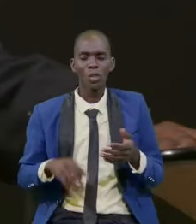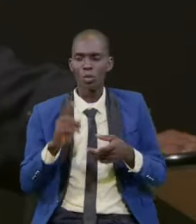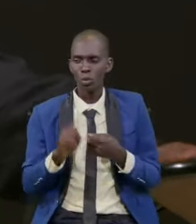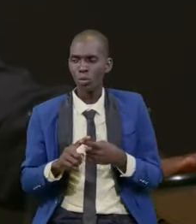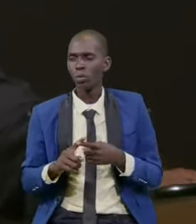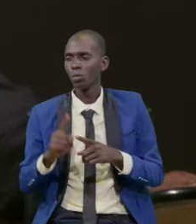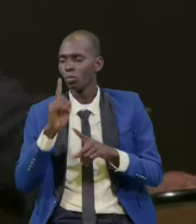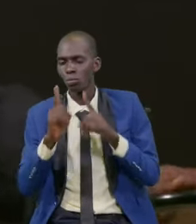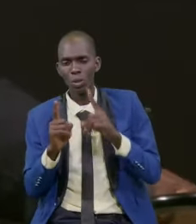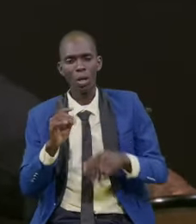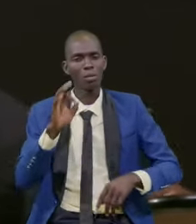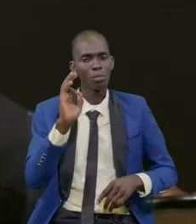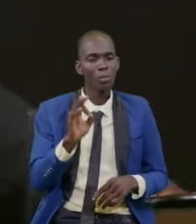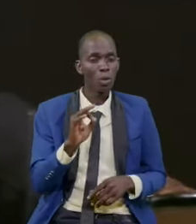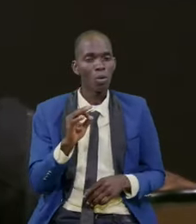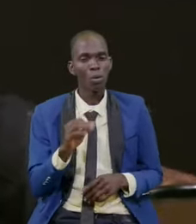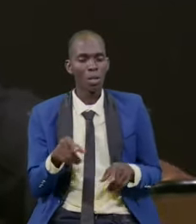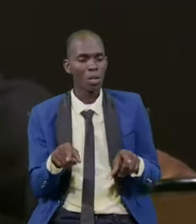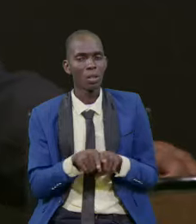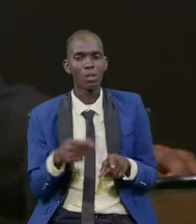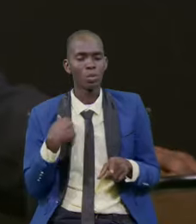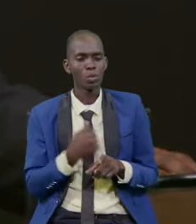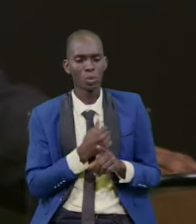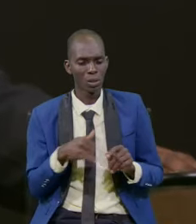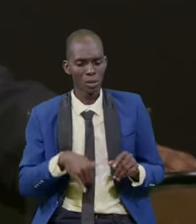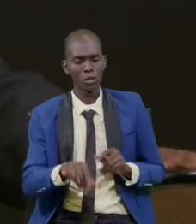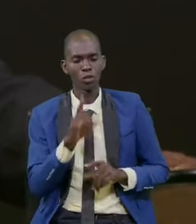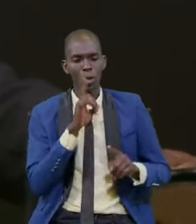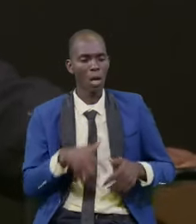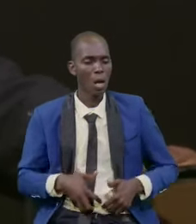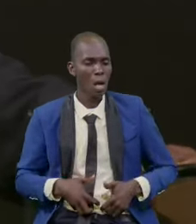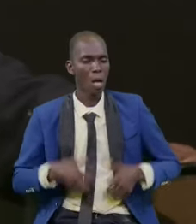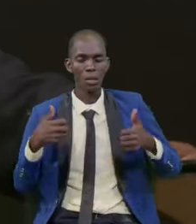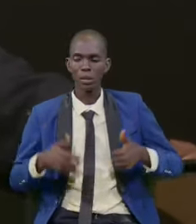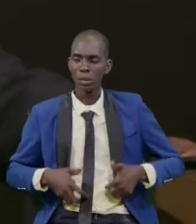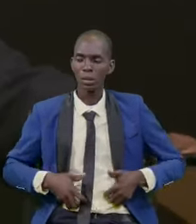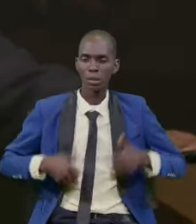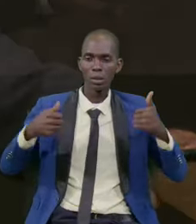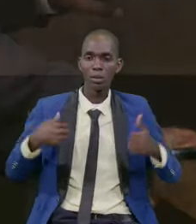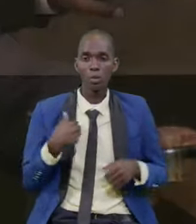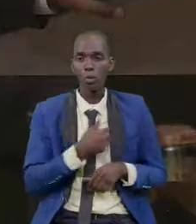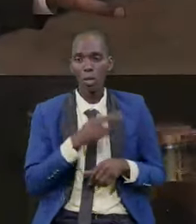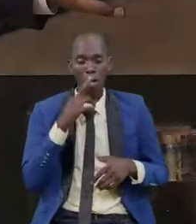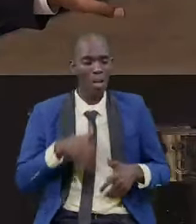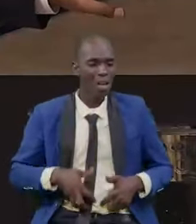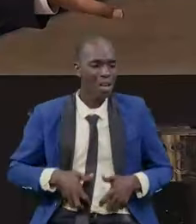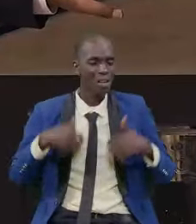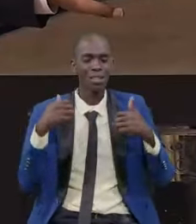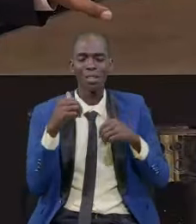and preaching, while we talk angrily. And we're angry at everybody in